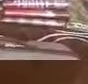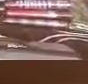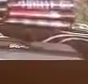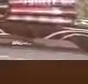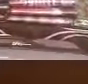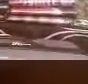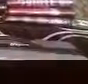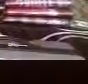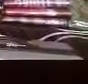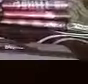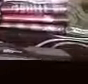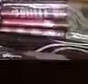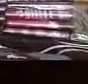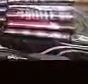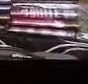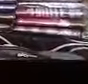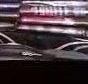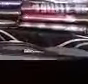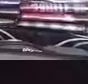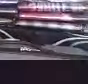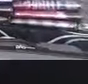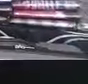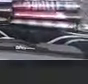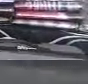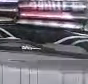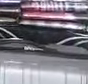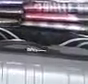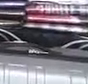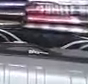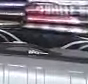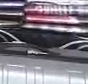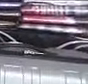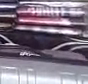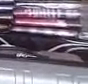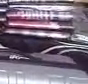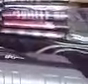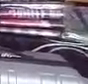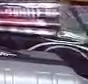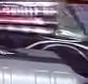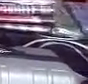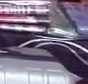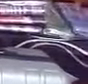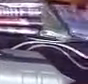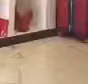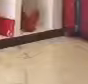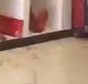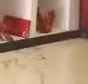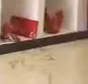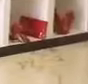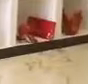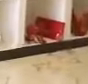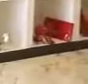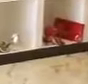fi am problème kanam, kenn waratu fi am problème picca. Boo ko amee dafa fekk ni rek ñëwuloo ci place bi